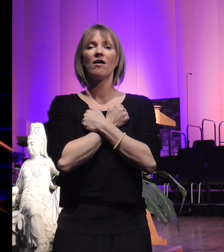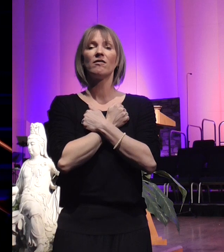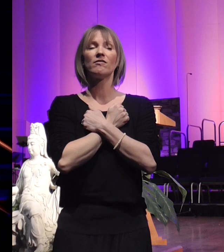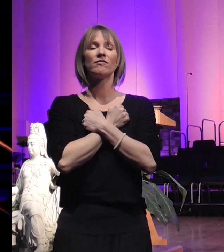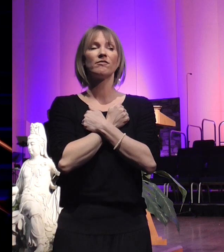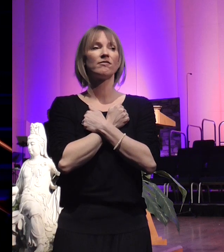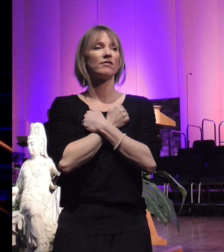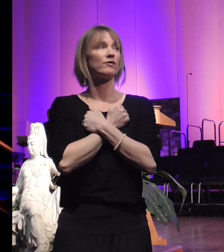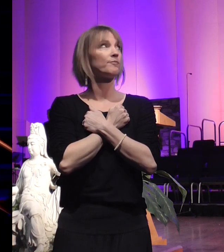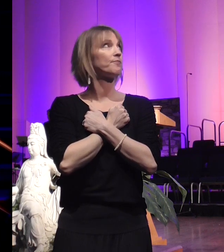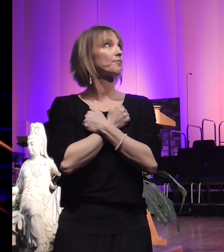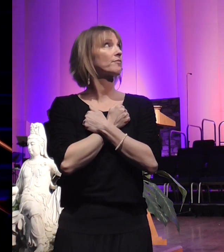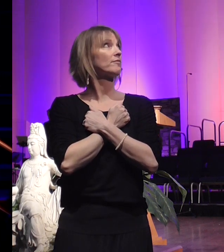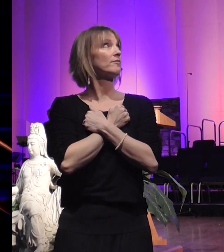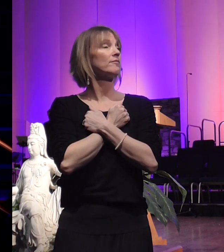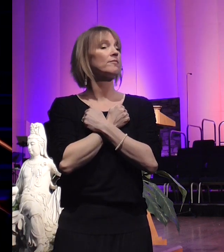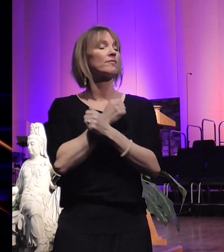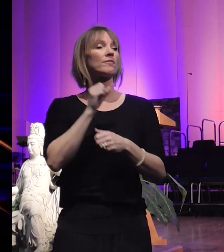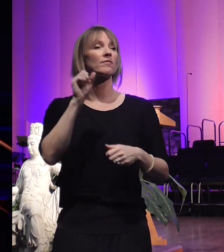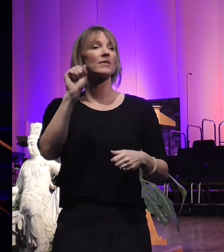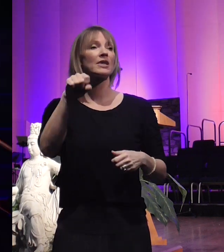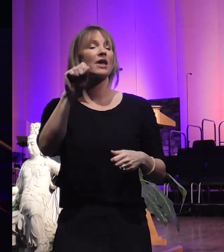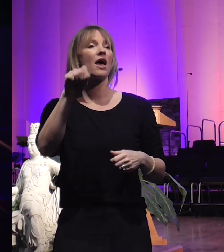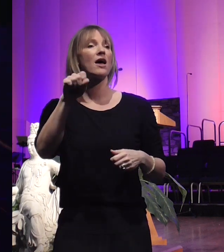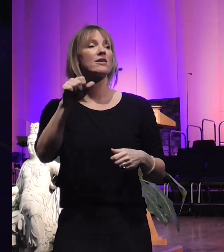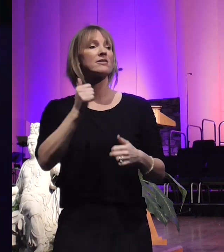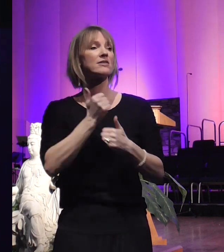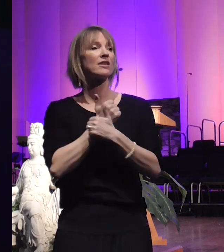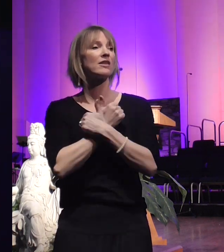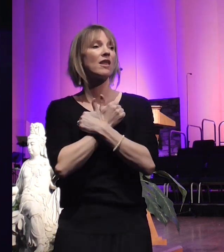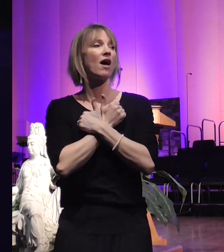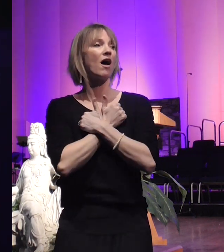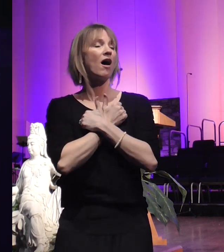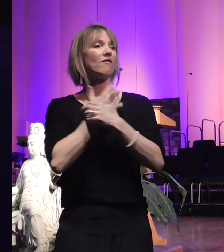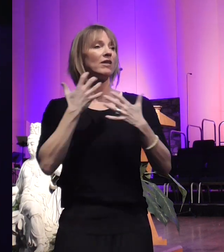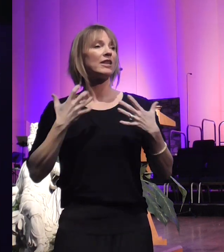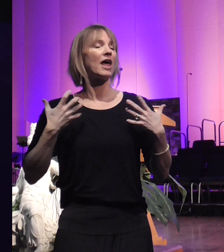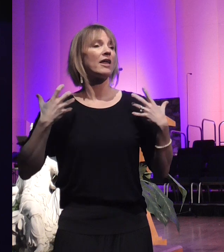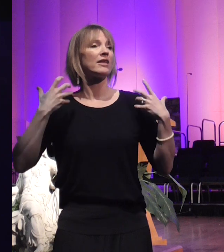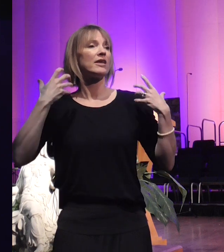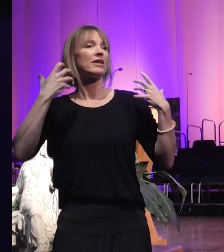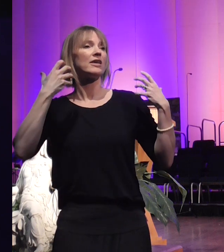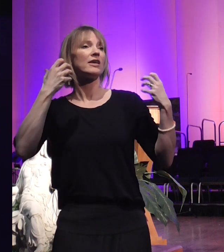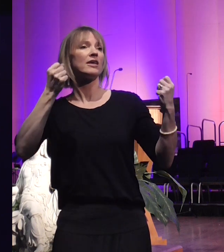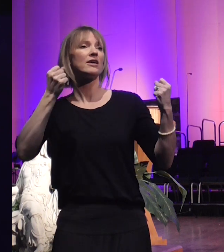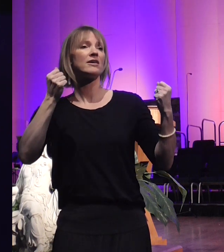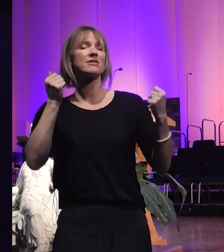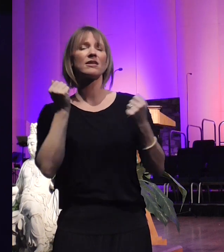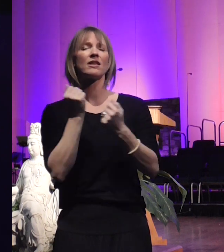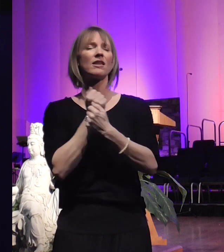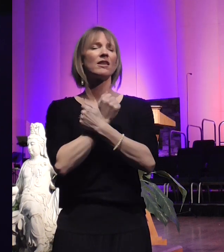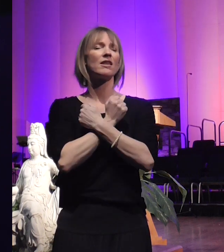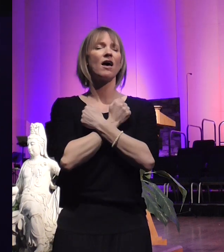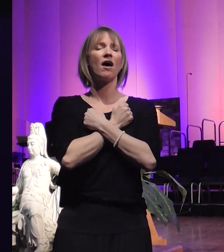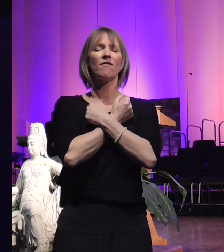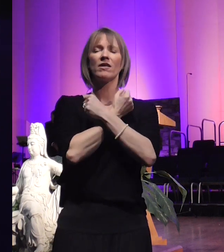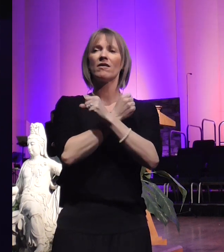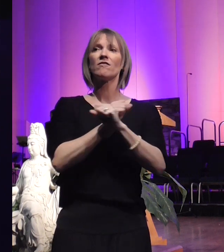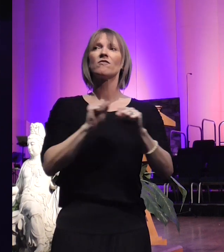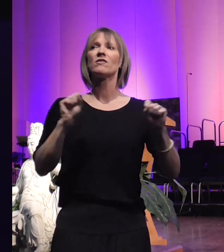love. Yes, it's a love that heals, love that sets